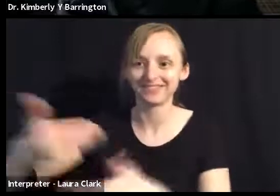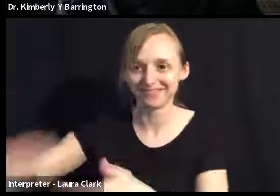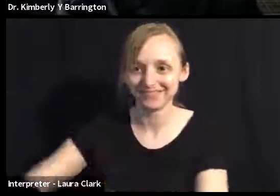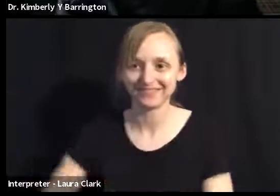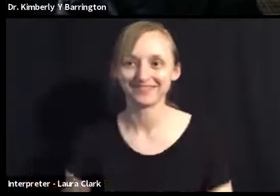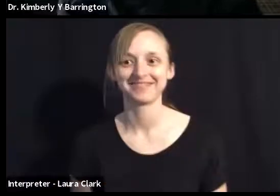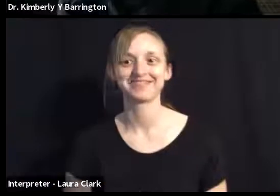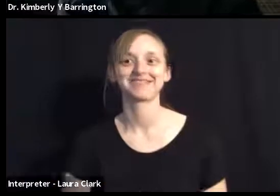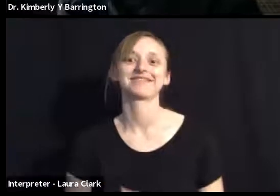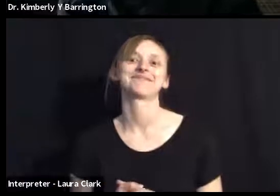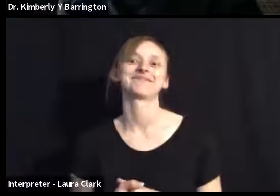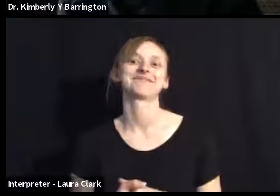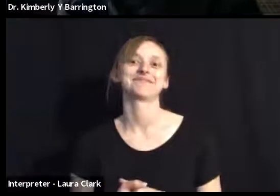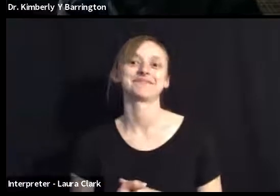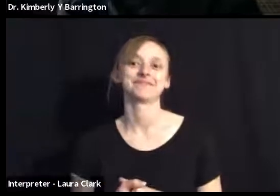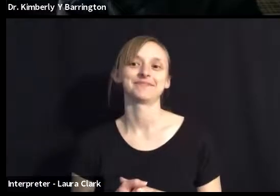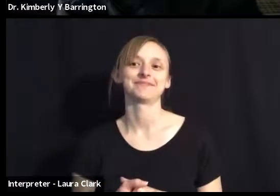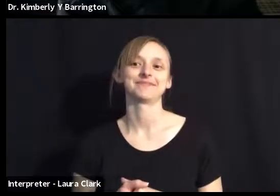All right.